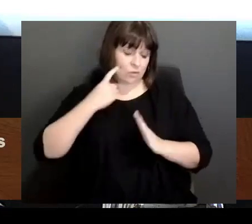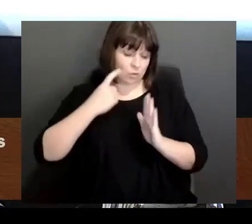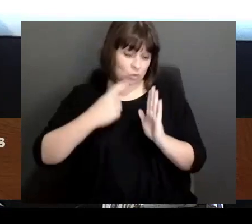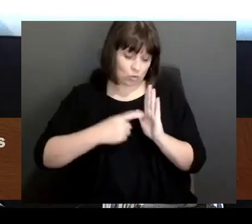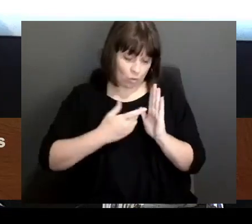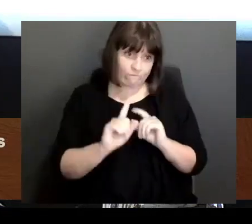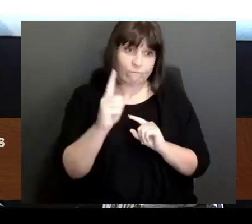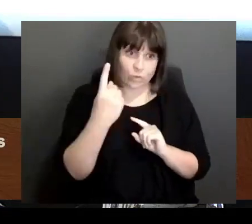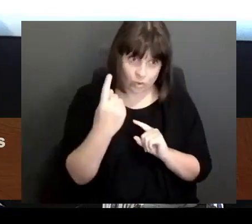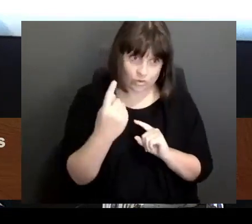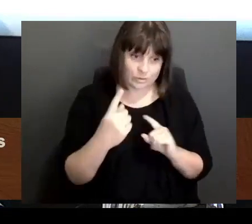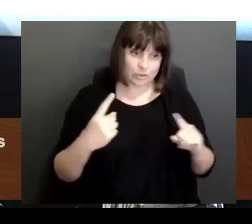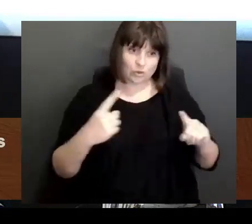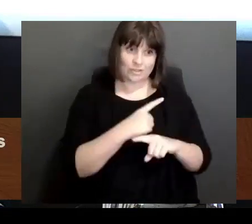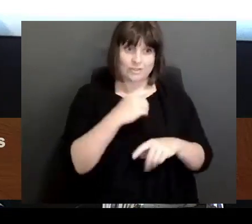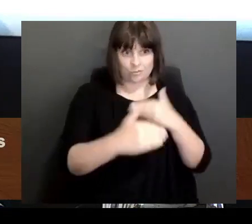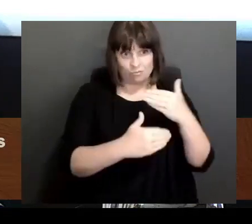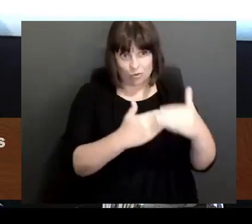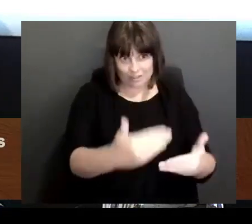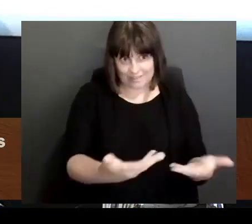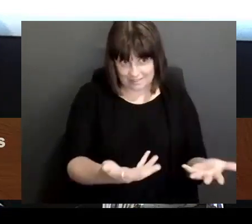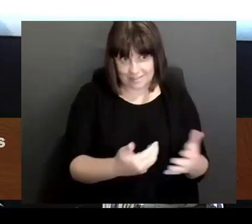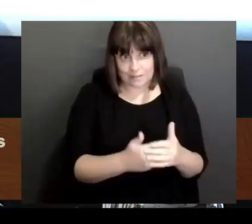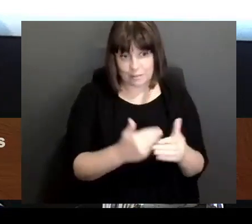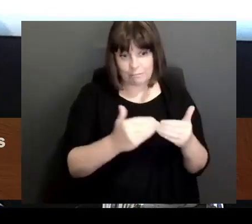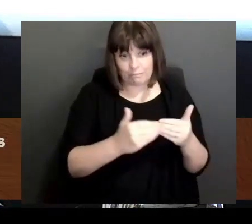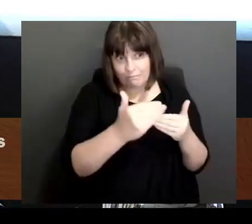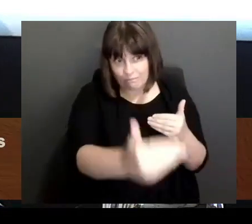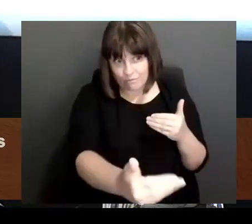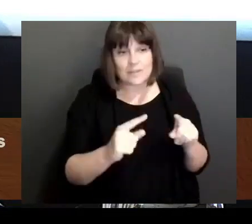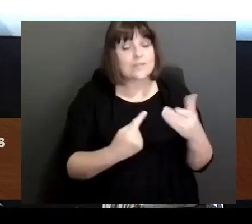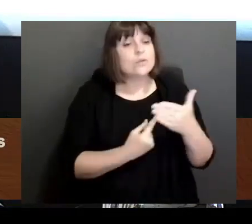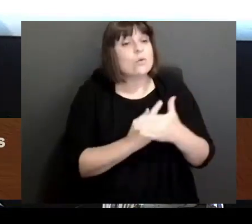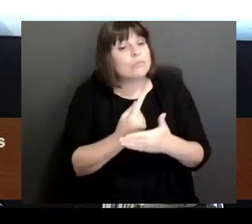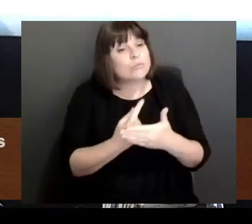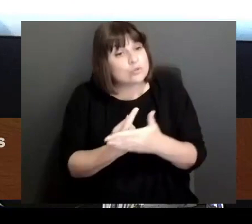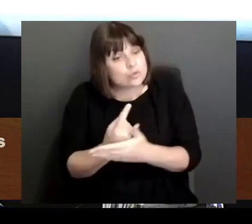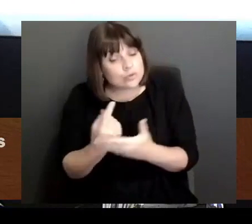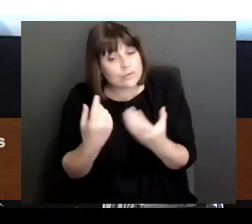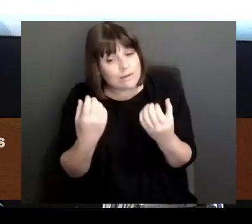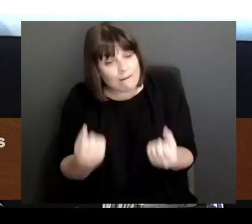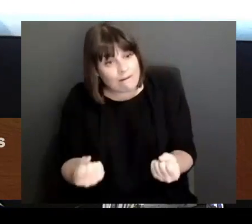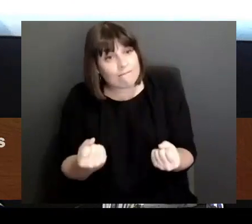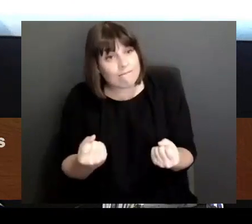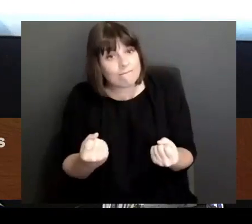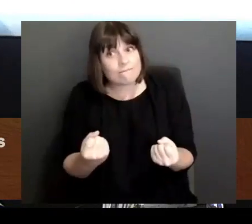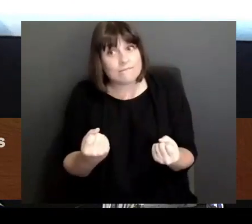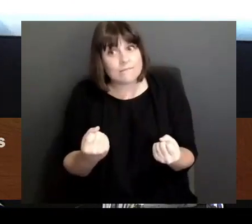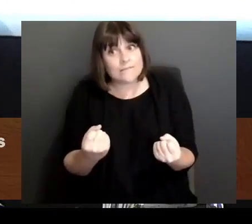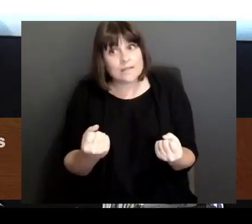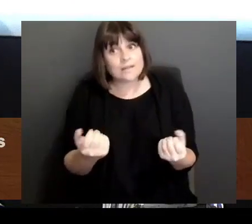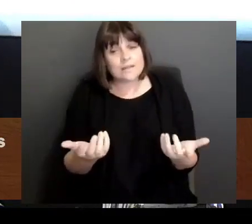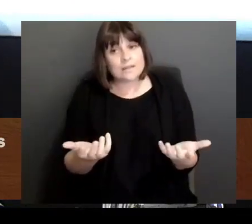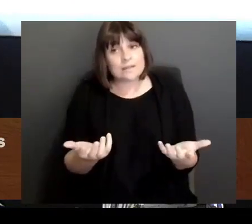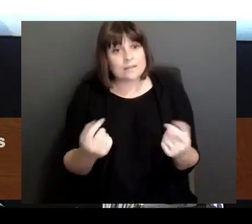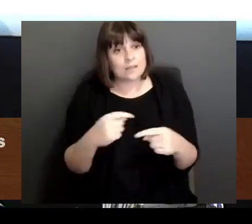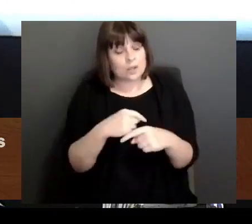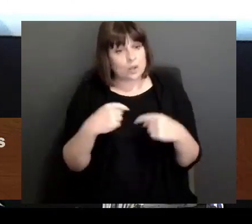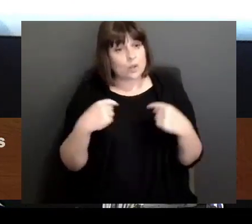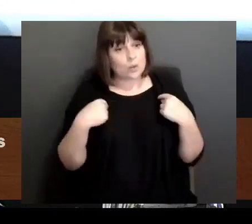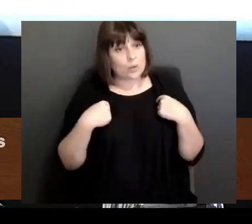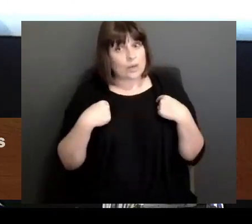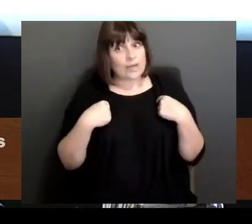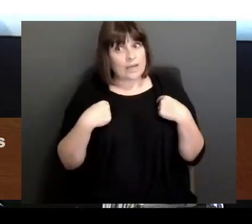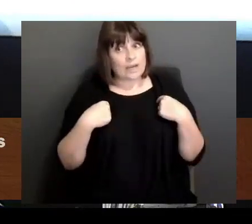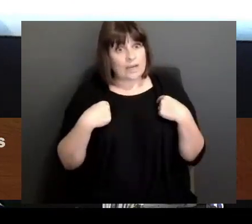have to be done differently. There is an opportunity that we are developing right